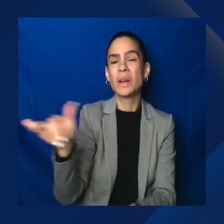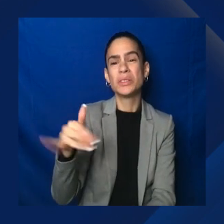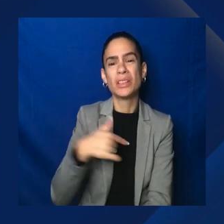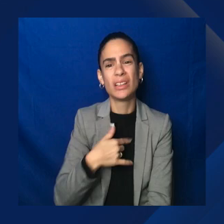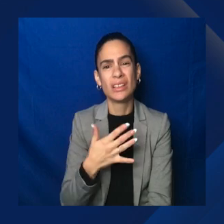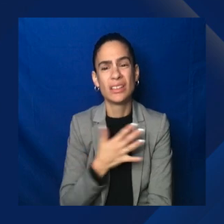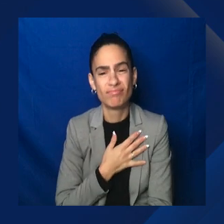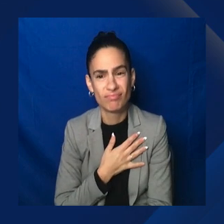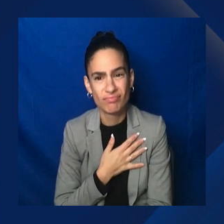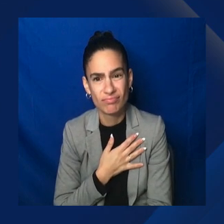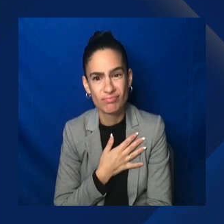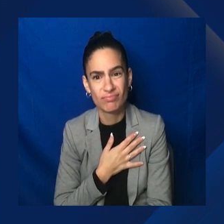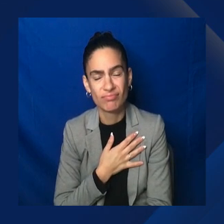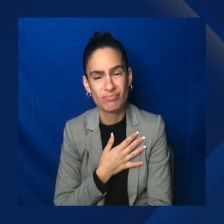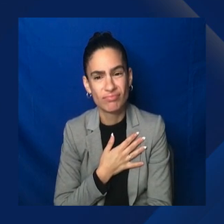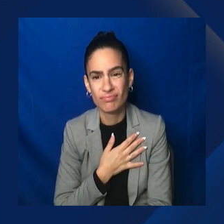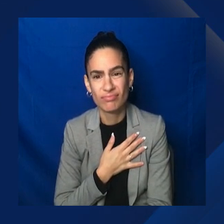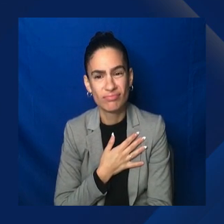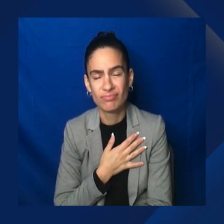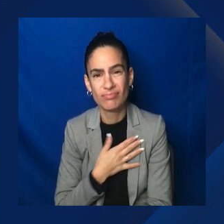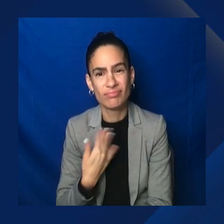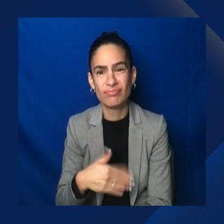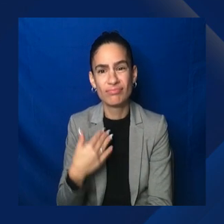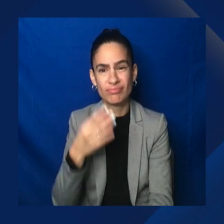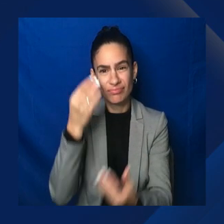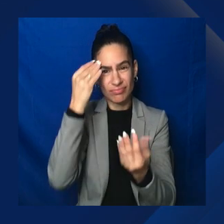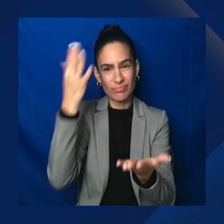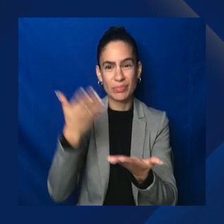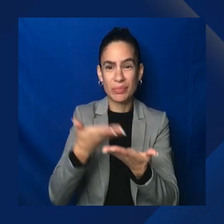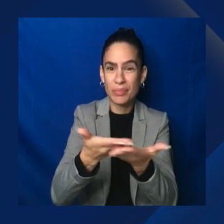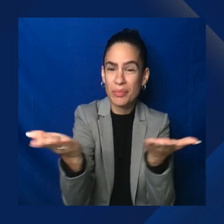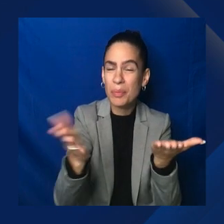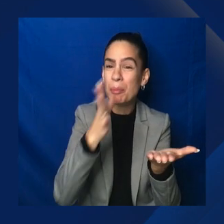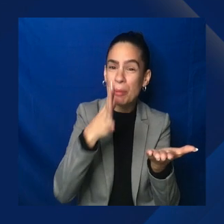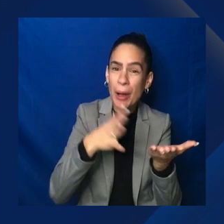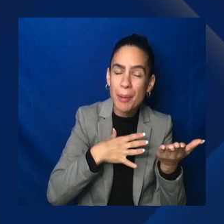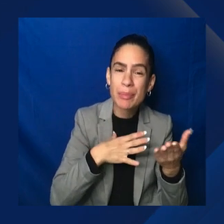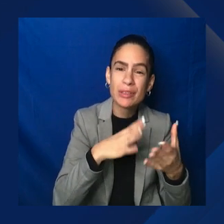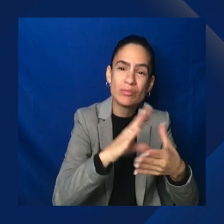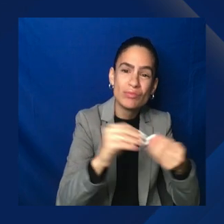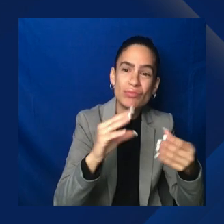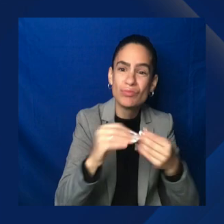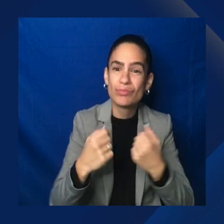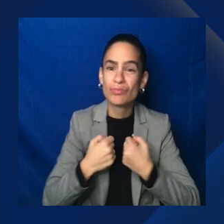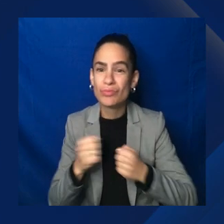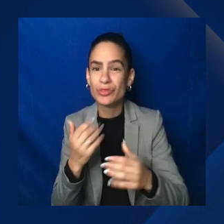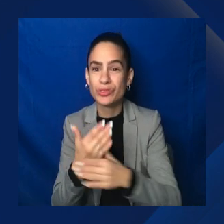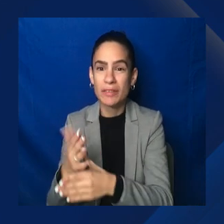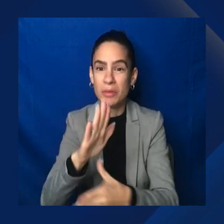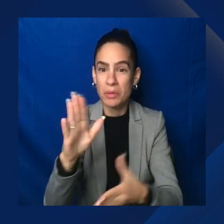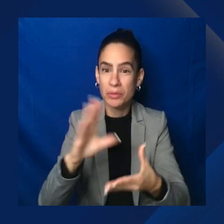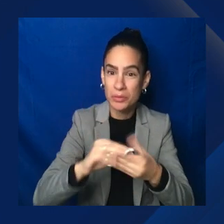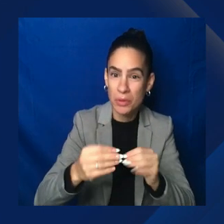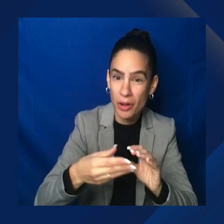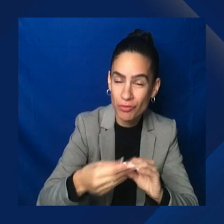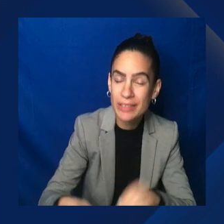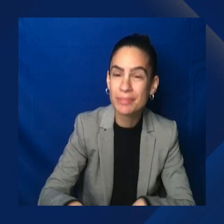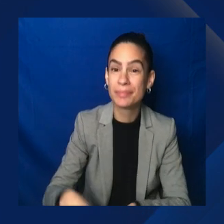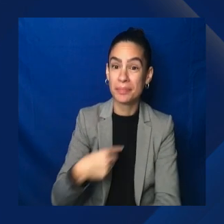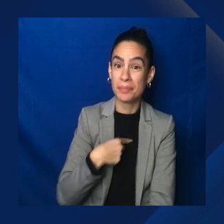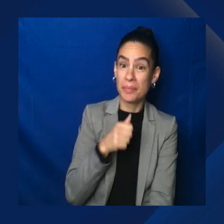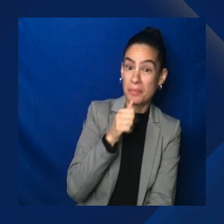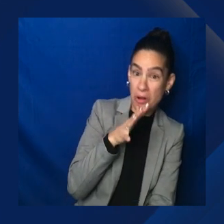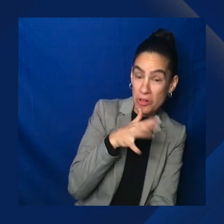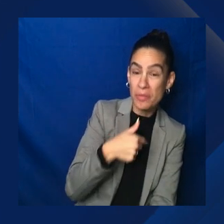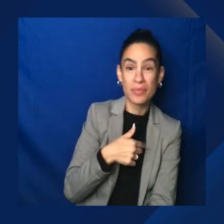sister who told her story. Being a mother and a grandmother, I certainly feel for you. To Vice President Harris, thank